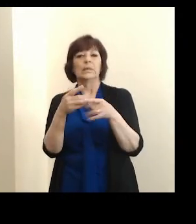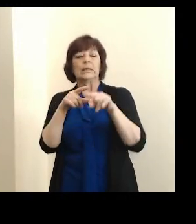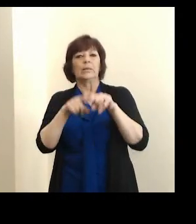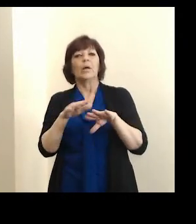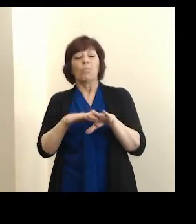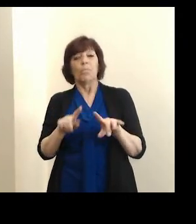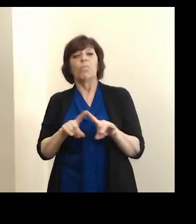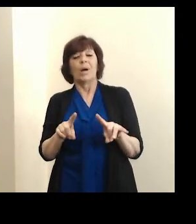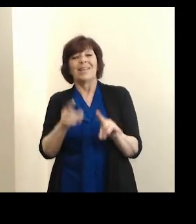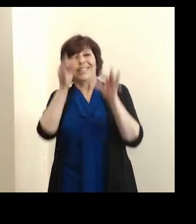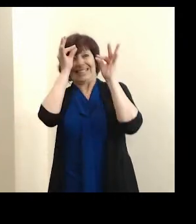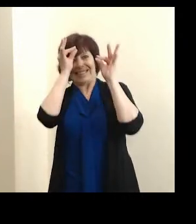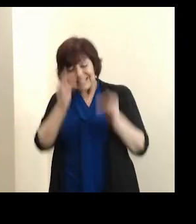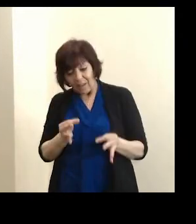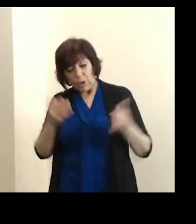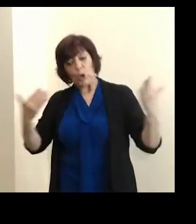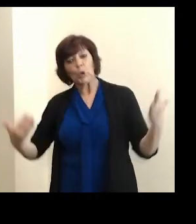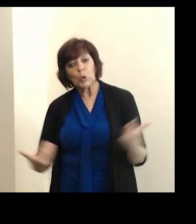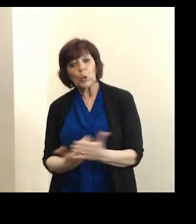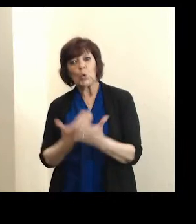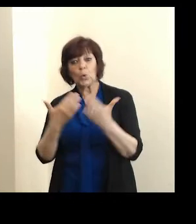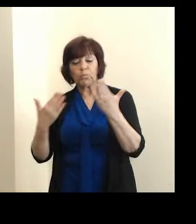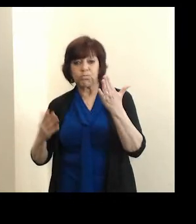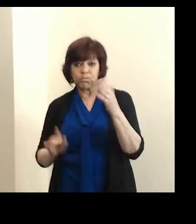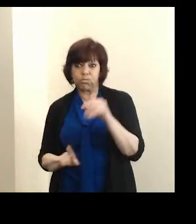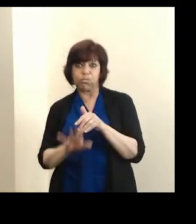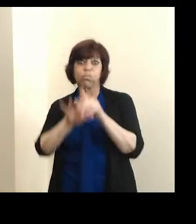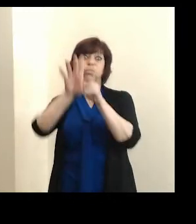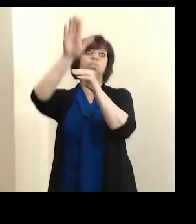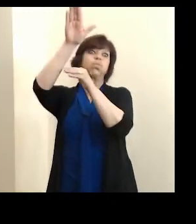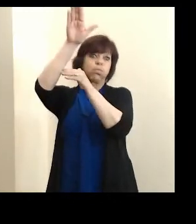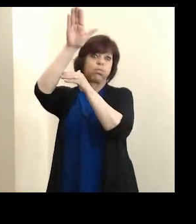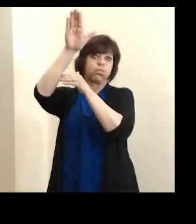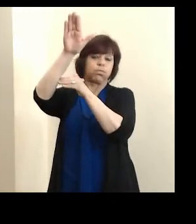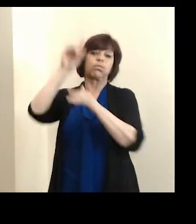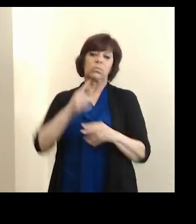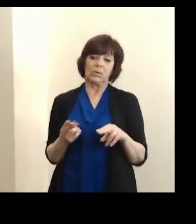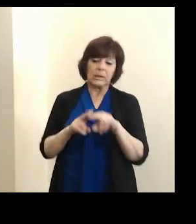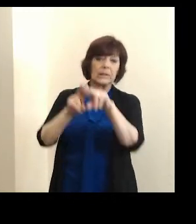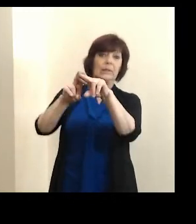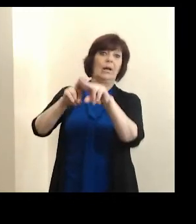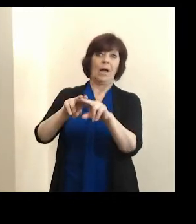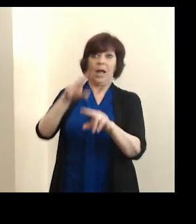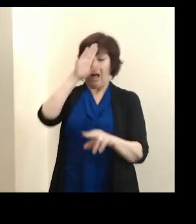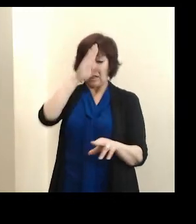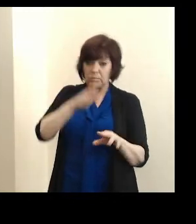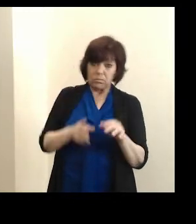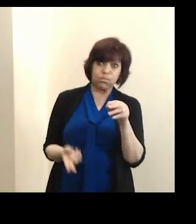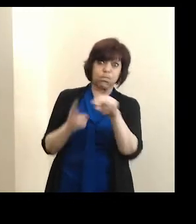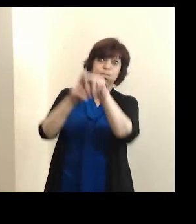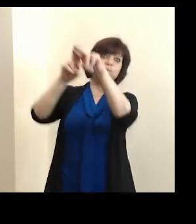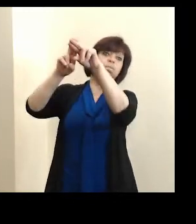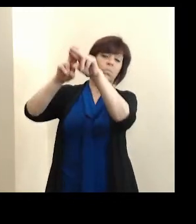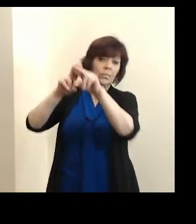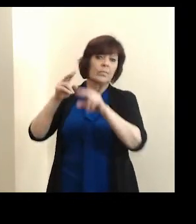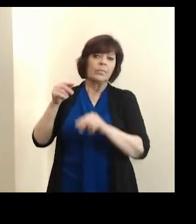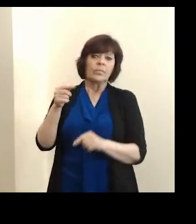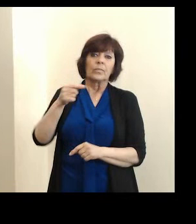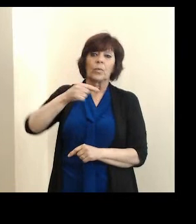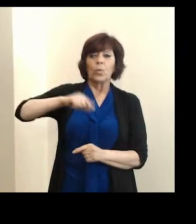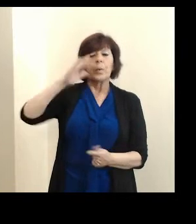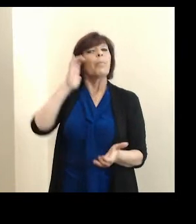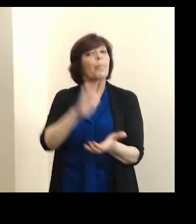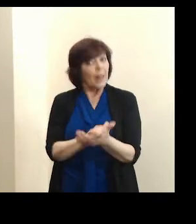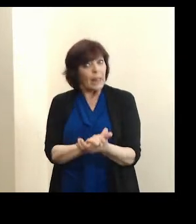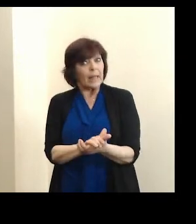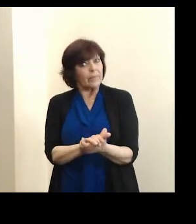country, but there is definitely a new wave of COVID-19 cases that are increasing, hospitalizations that are increasing, that we believe